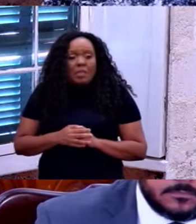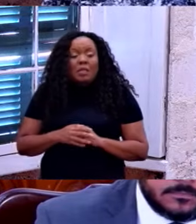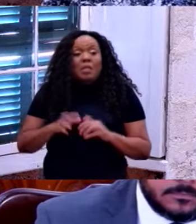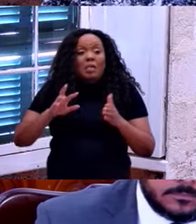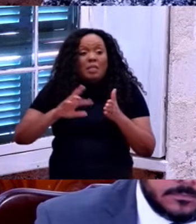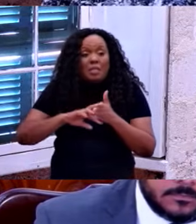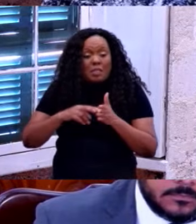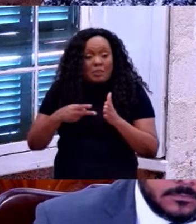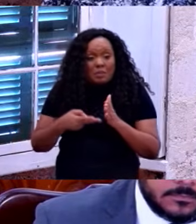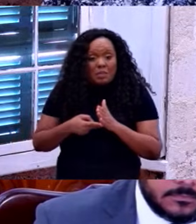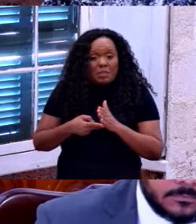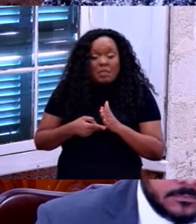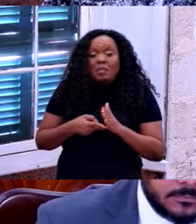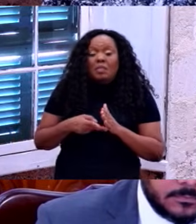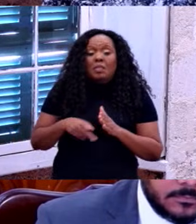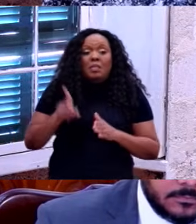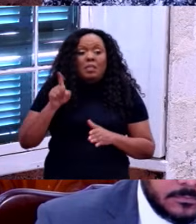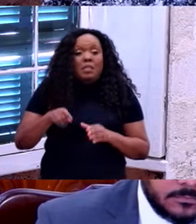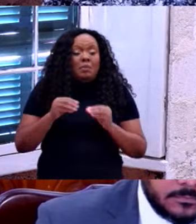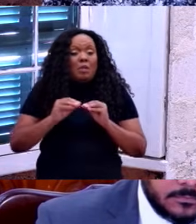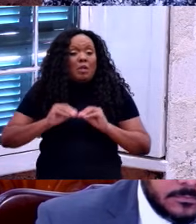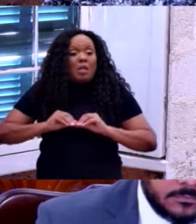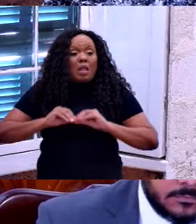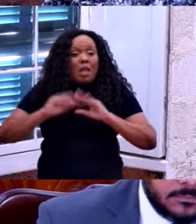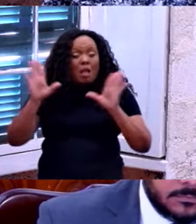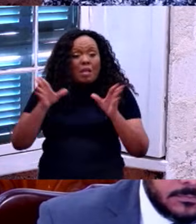dictates detail, clarity,